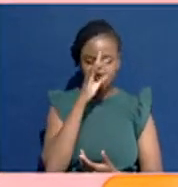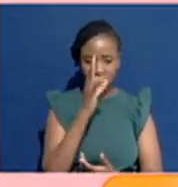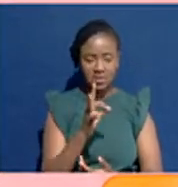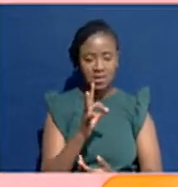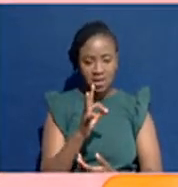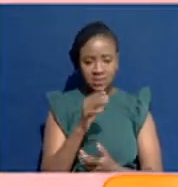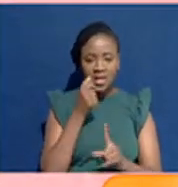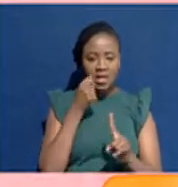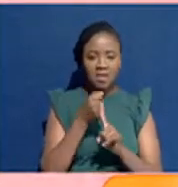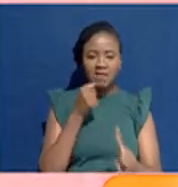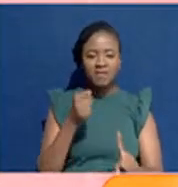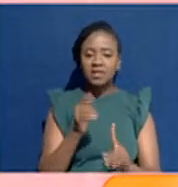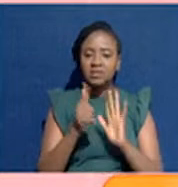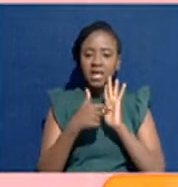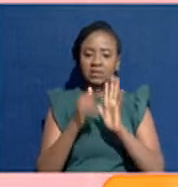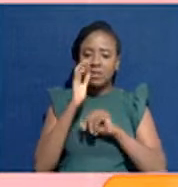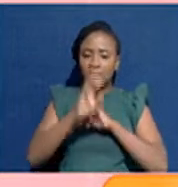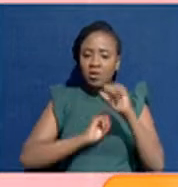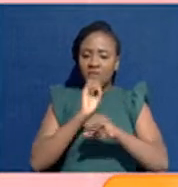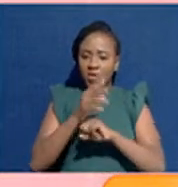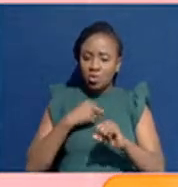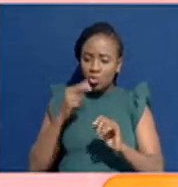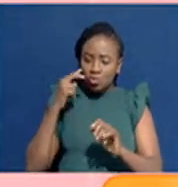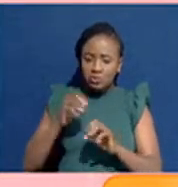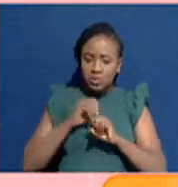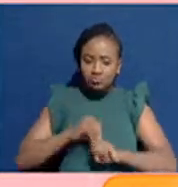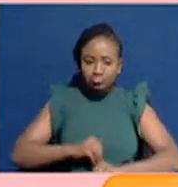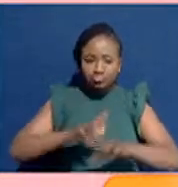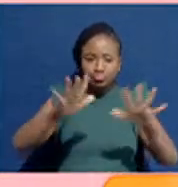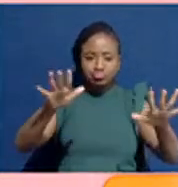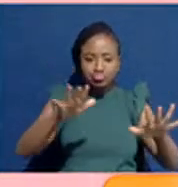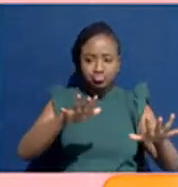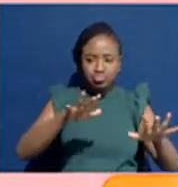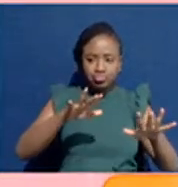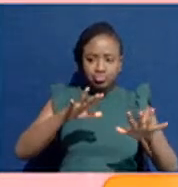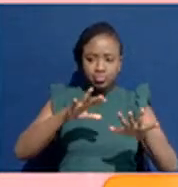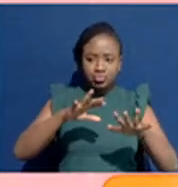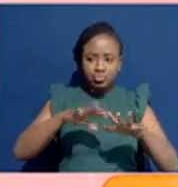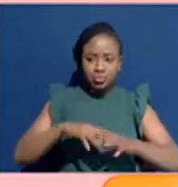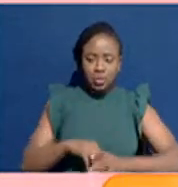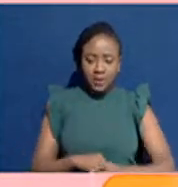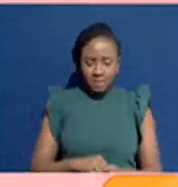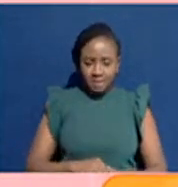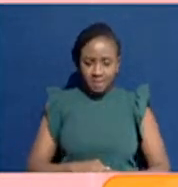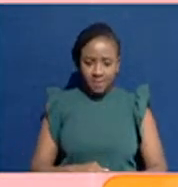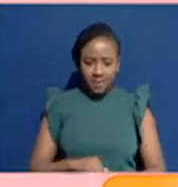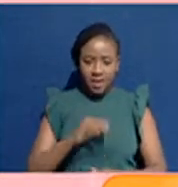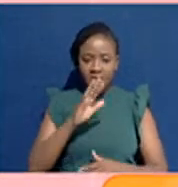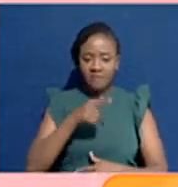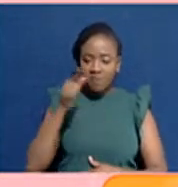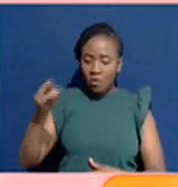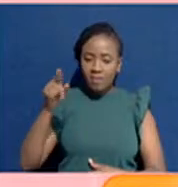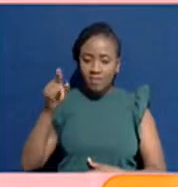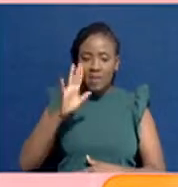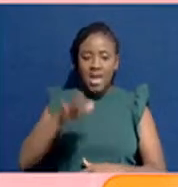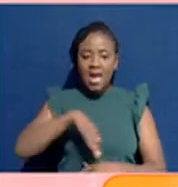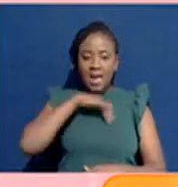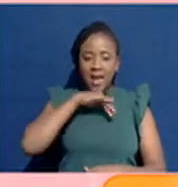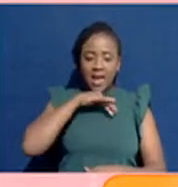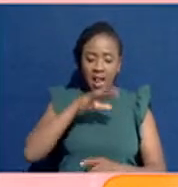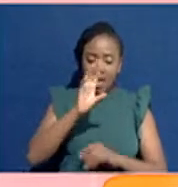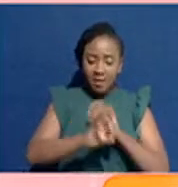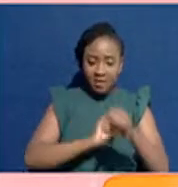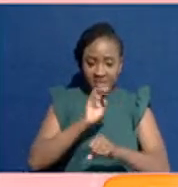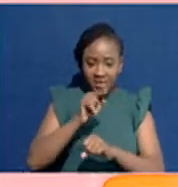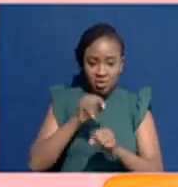circulated from Honorable, former Premier, Honorable Raila Odinga, mm-hmm. regarding the